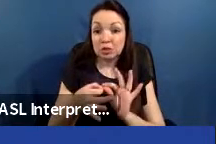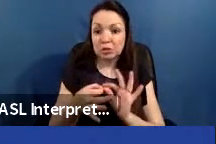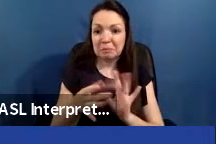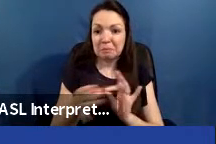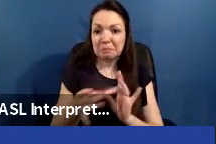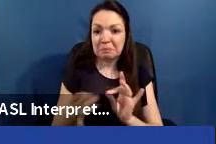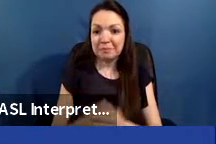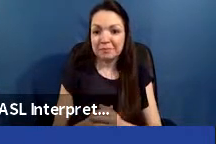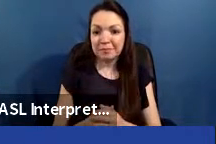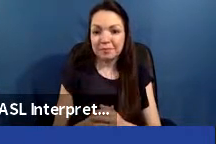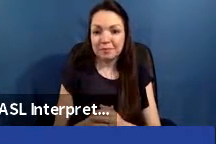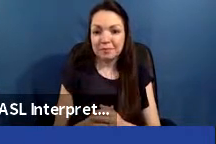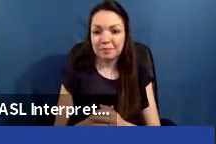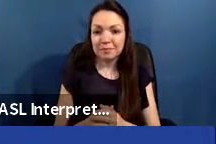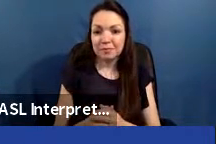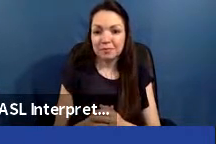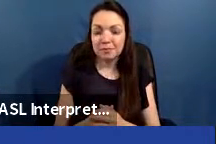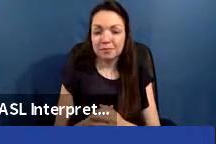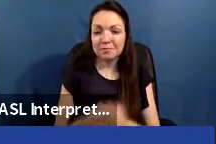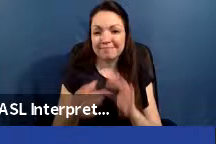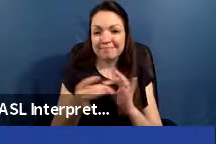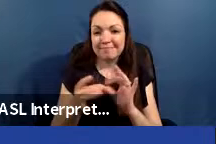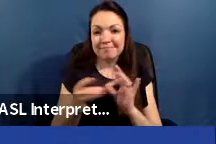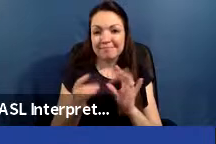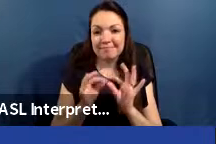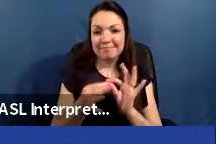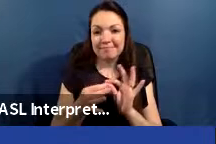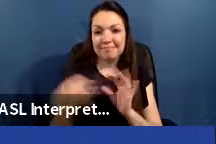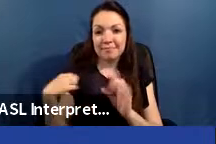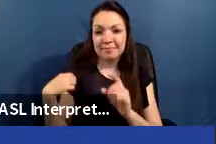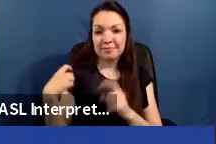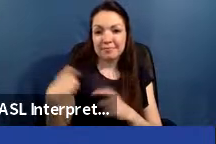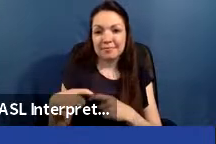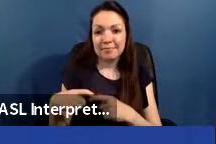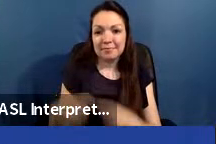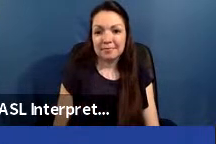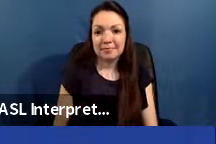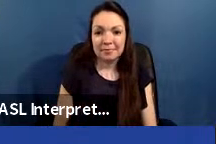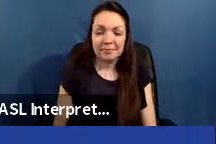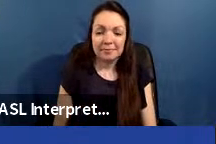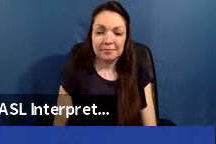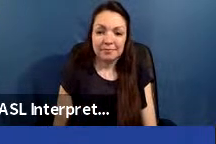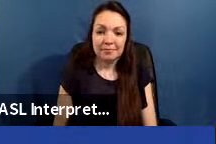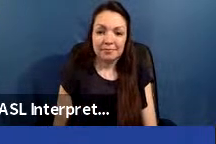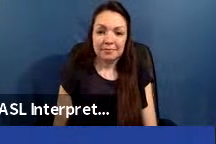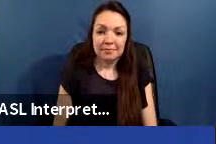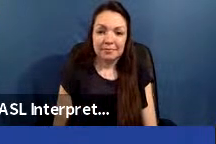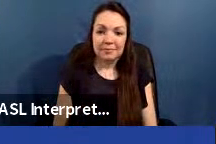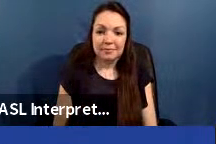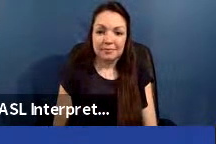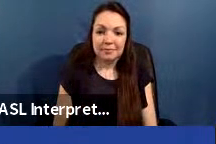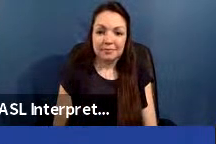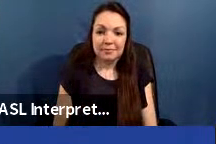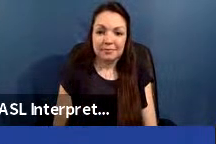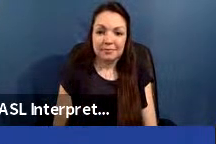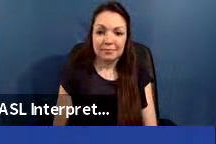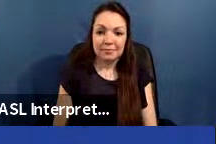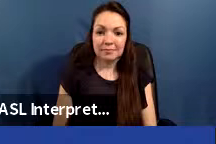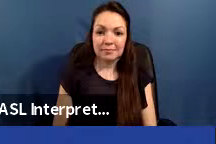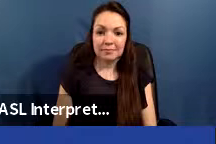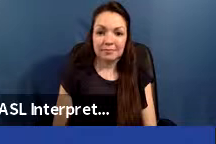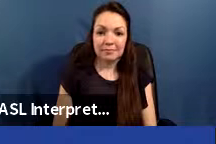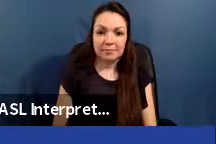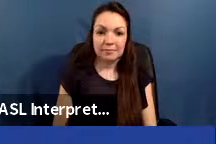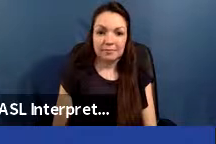Thanks, Dr. Sweeney. Para todos los que están escuchando, si necesitan traducción, hay un icono en la parte de abajo de